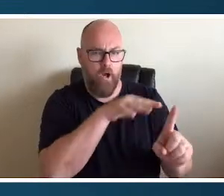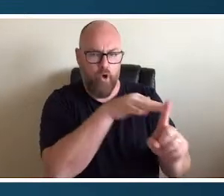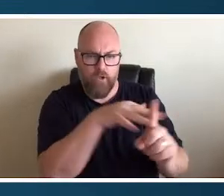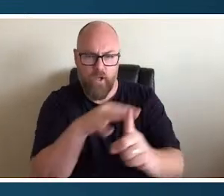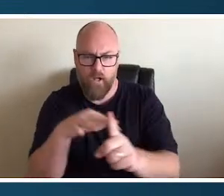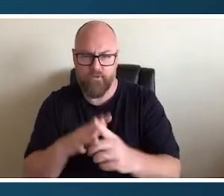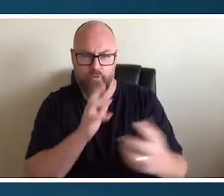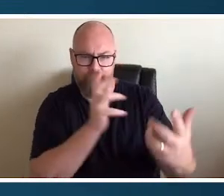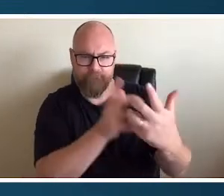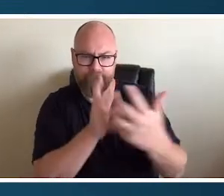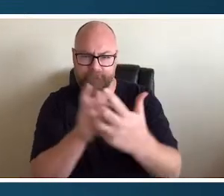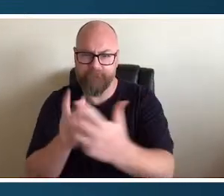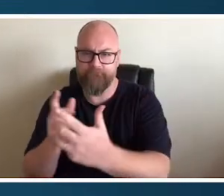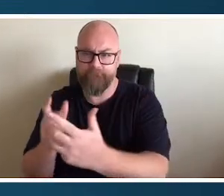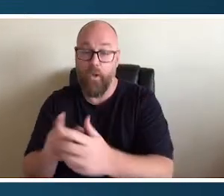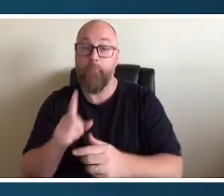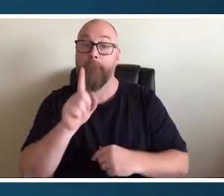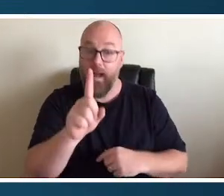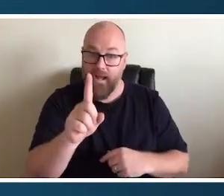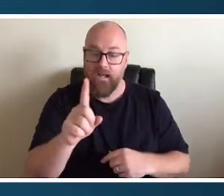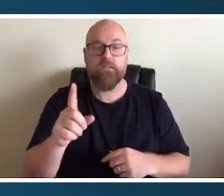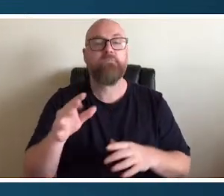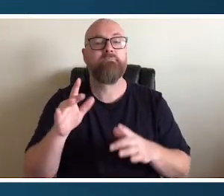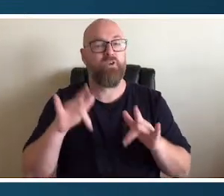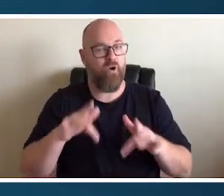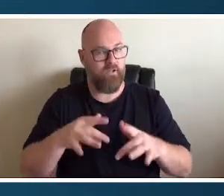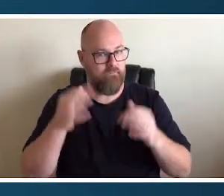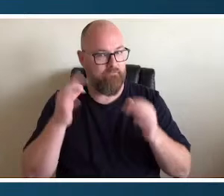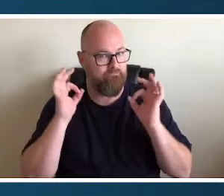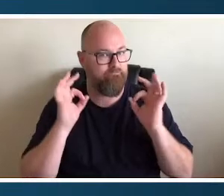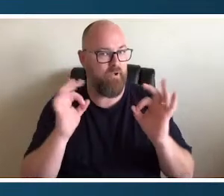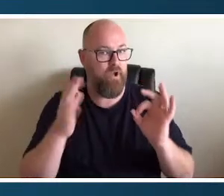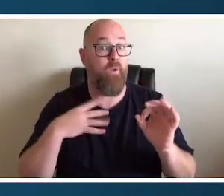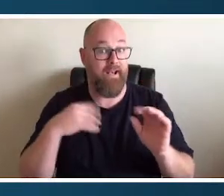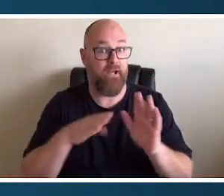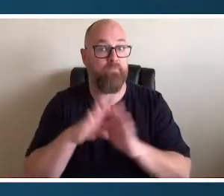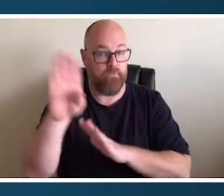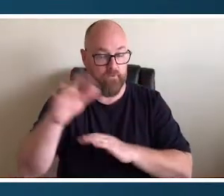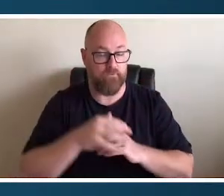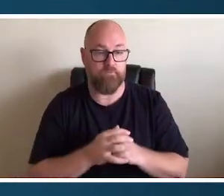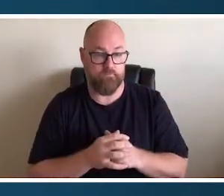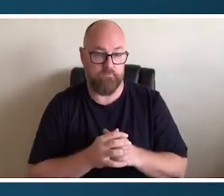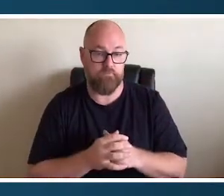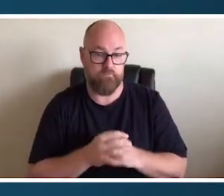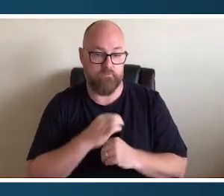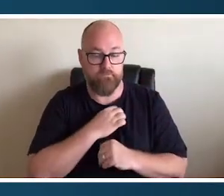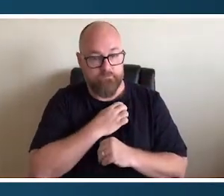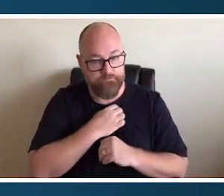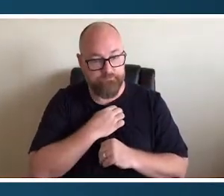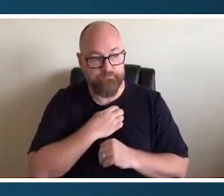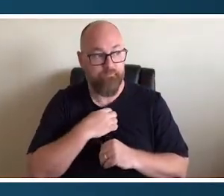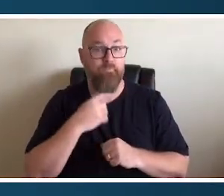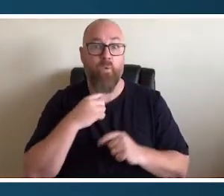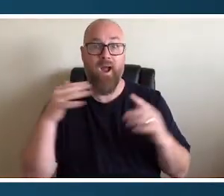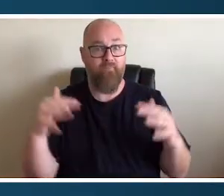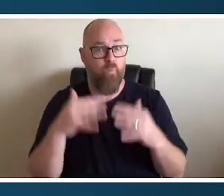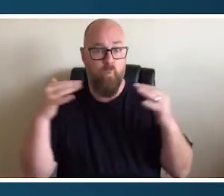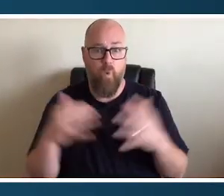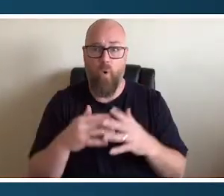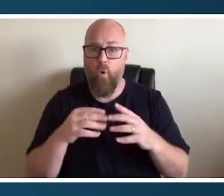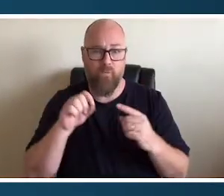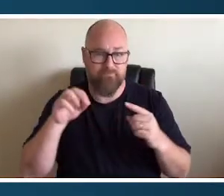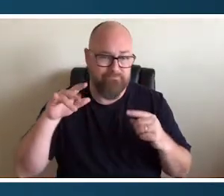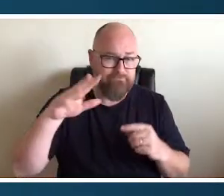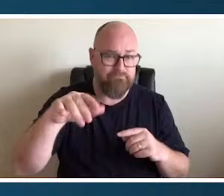go. Moreover, in a world facing simultaneously multiple wars, the looming threat of